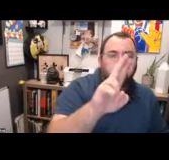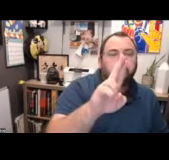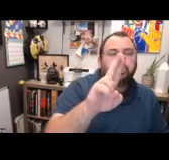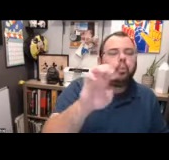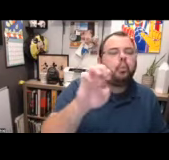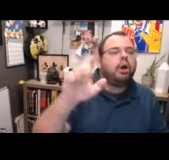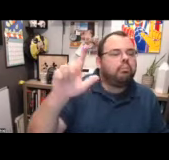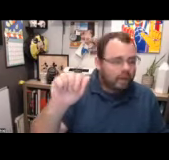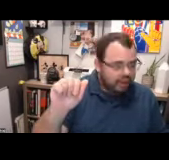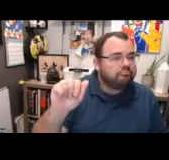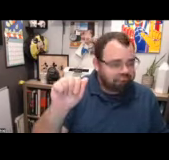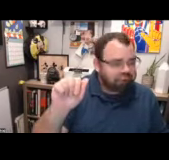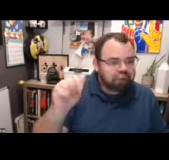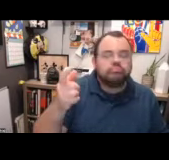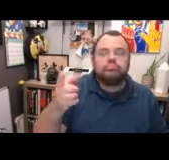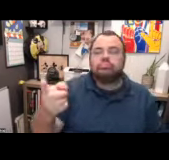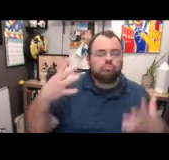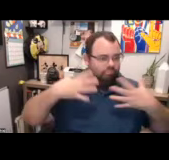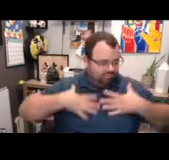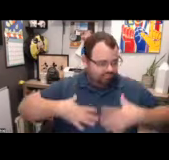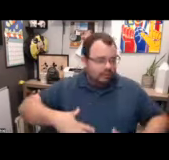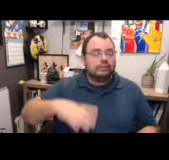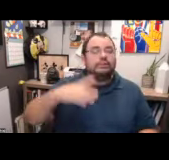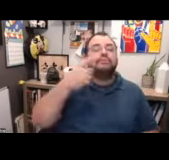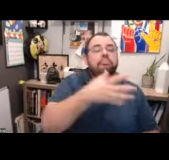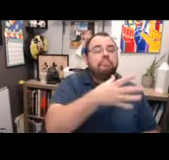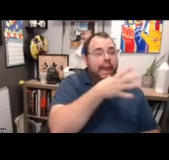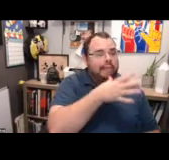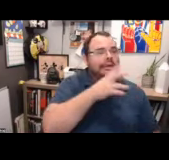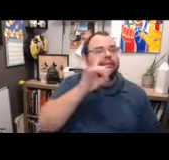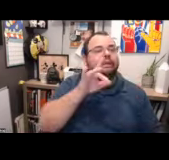And it was actually the measles.